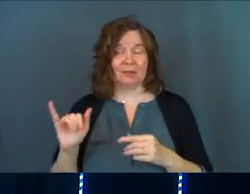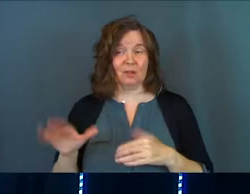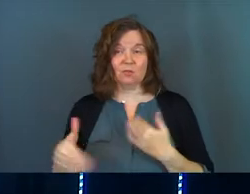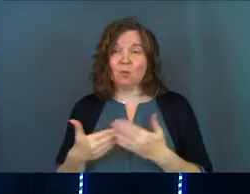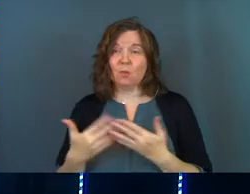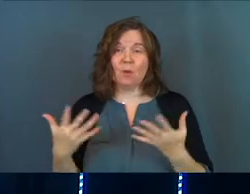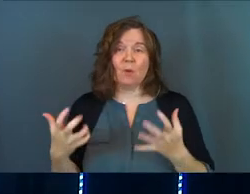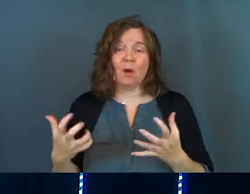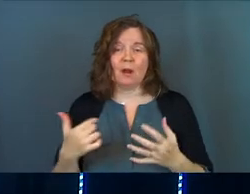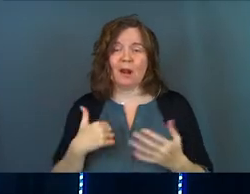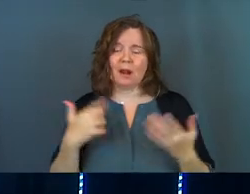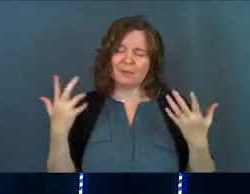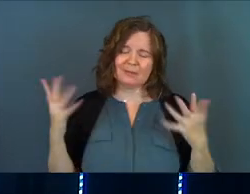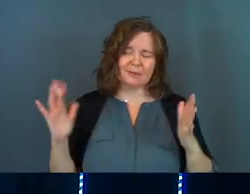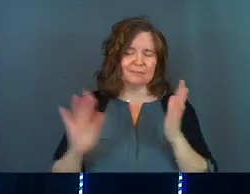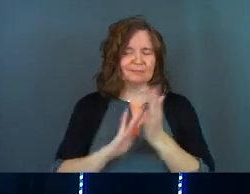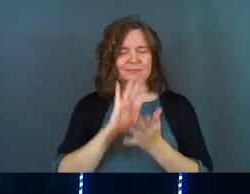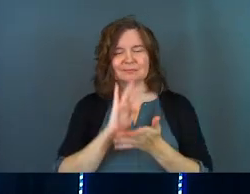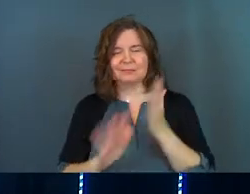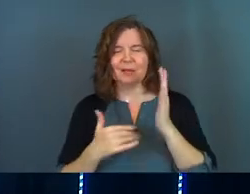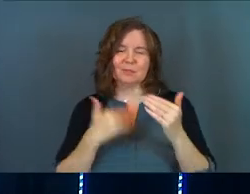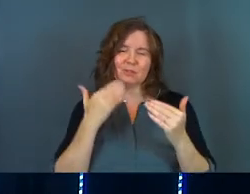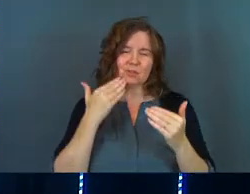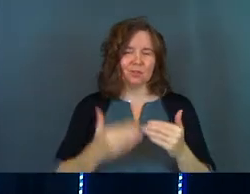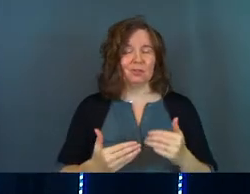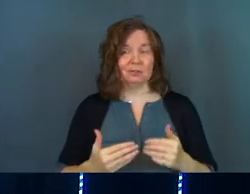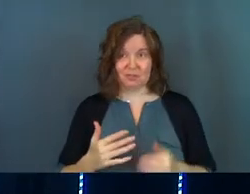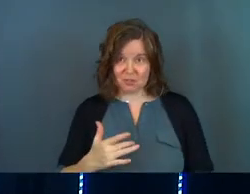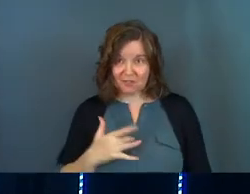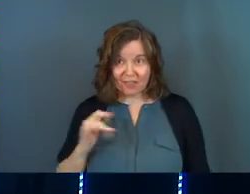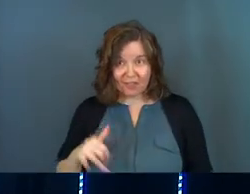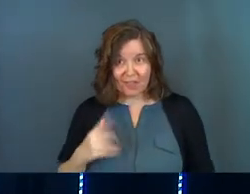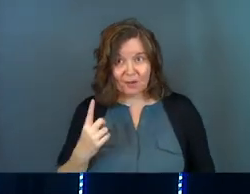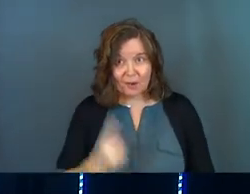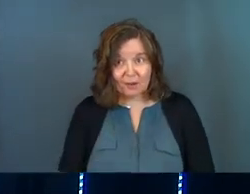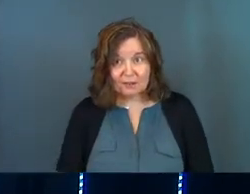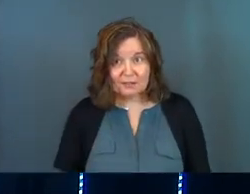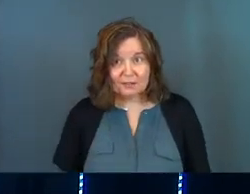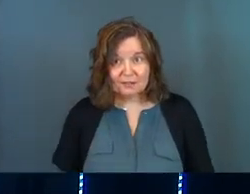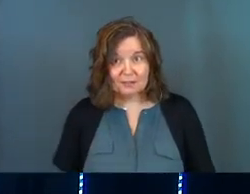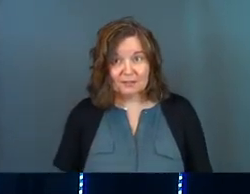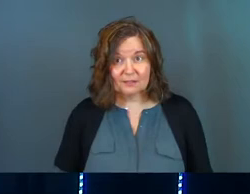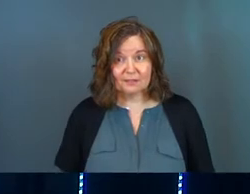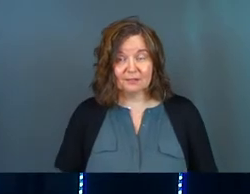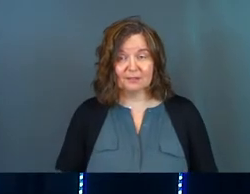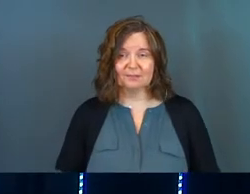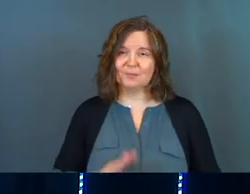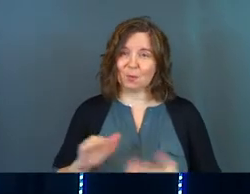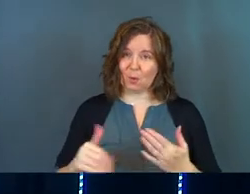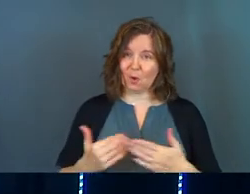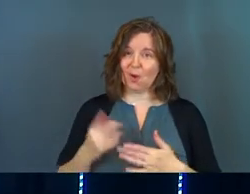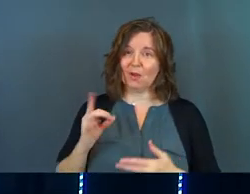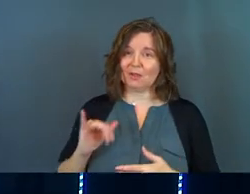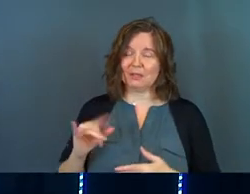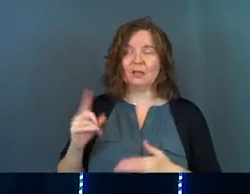that's all I want. I'll be done. I'll be good. Didn't you feel that? We all